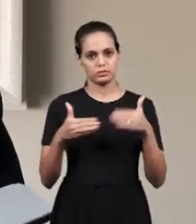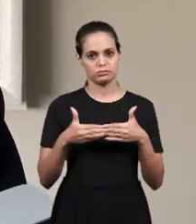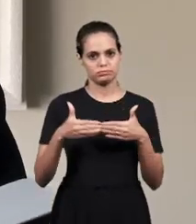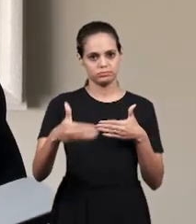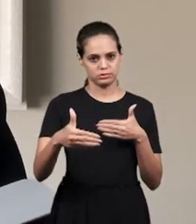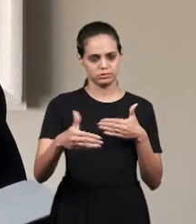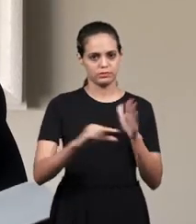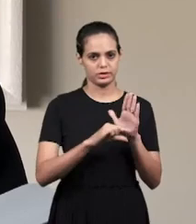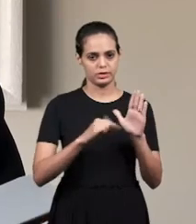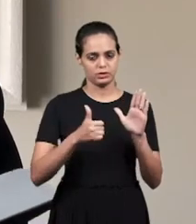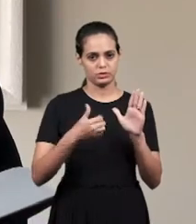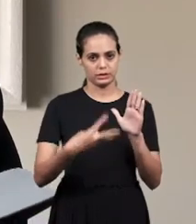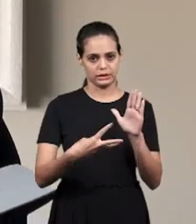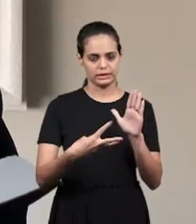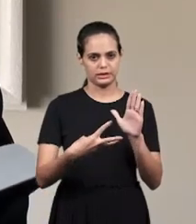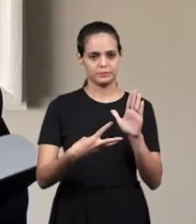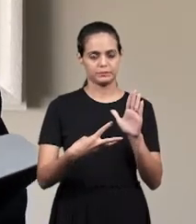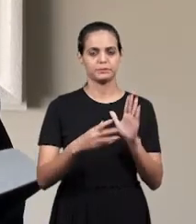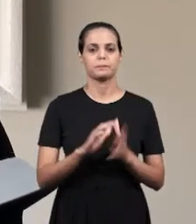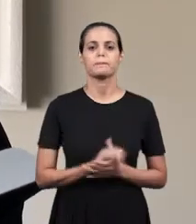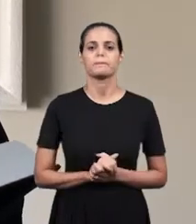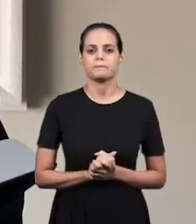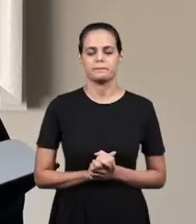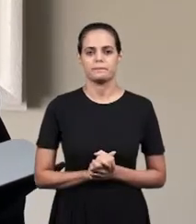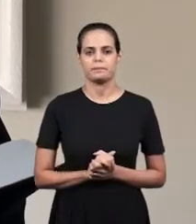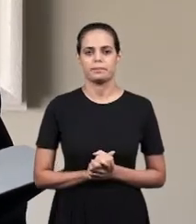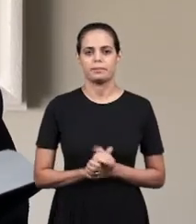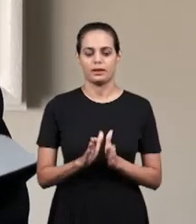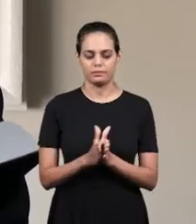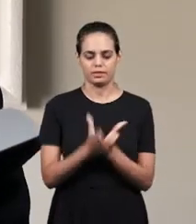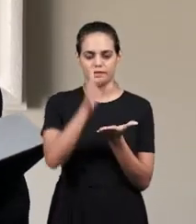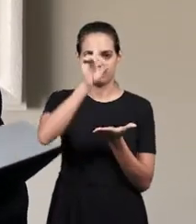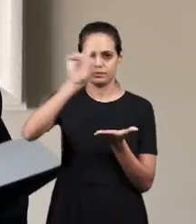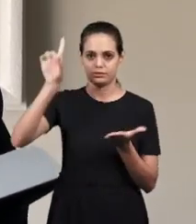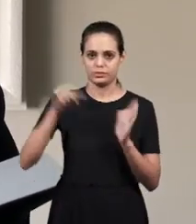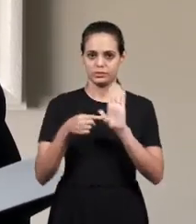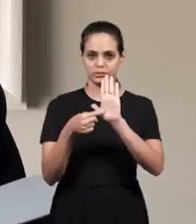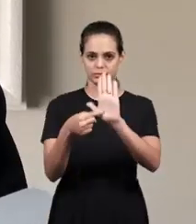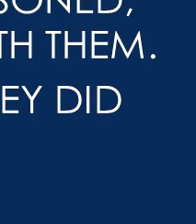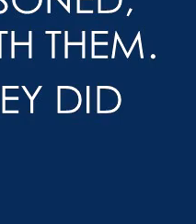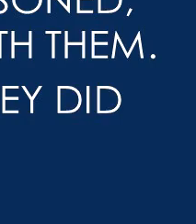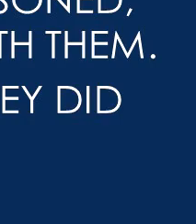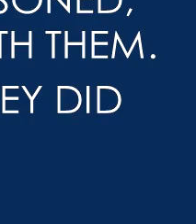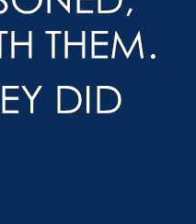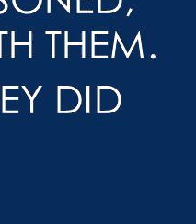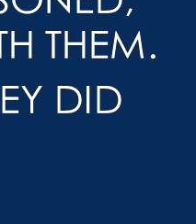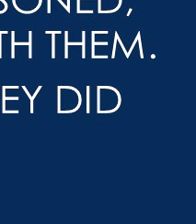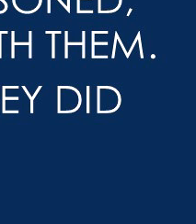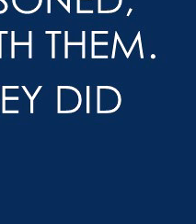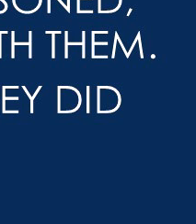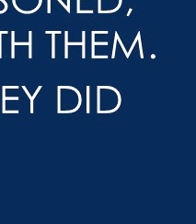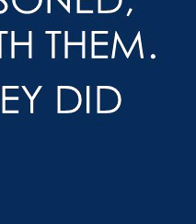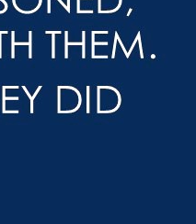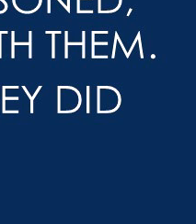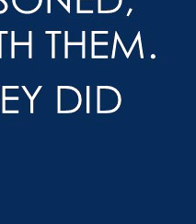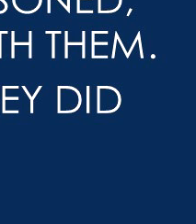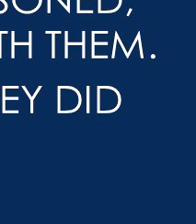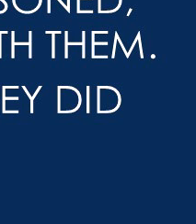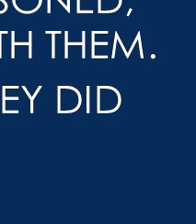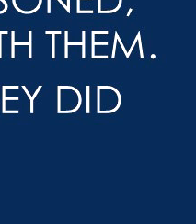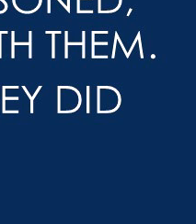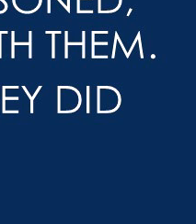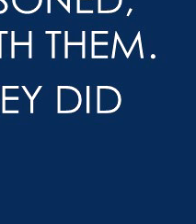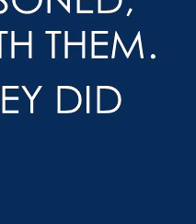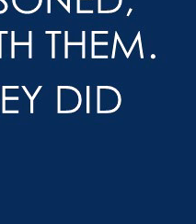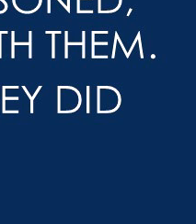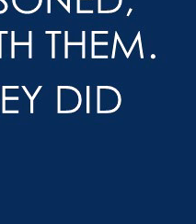So Luke 24 verse 13, so says the word of the Lord. Now behold, two of them were traveling that